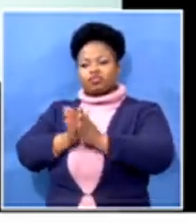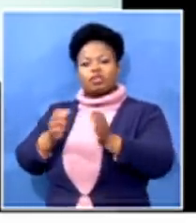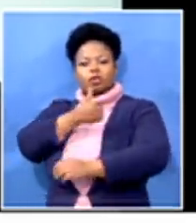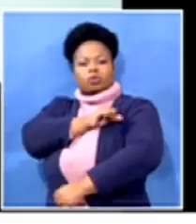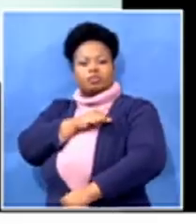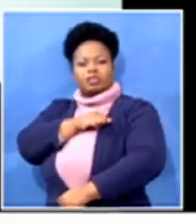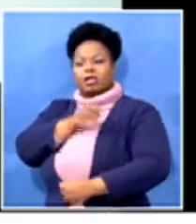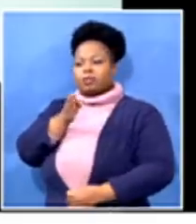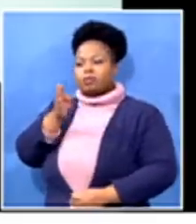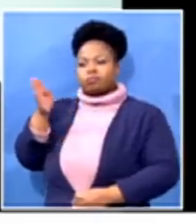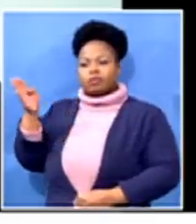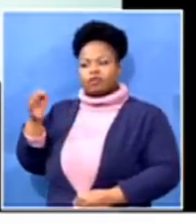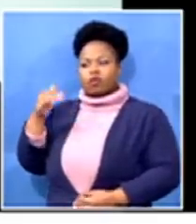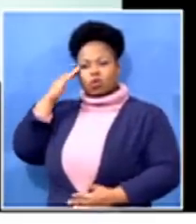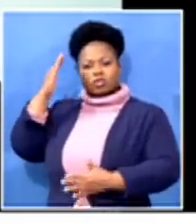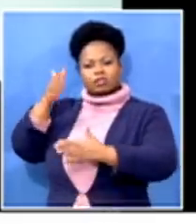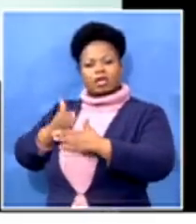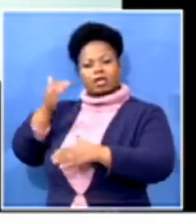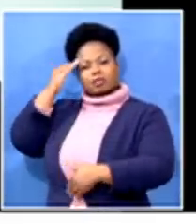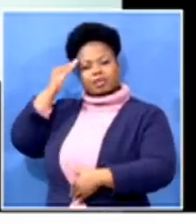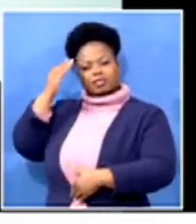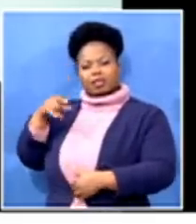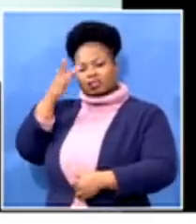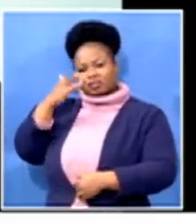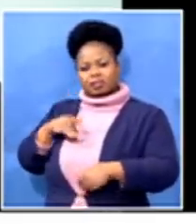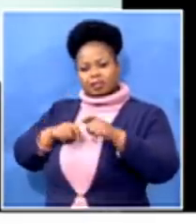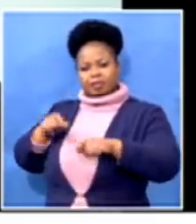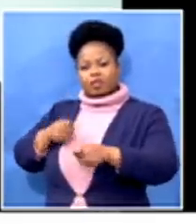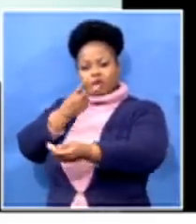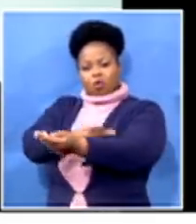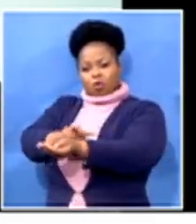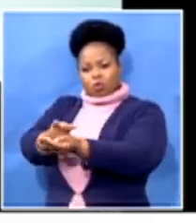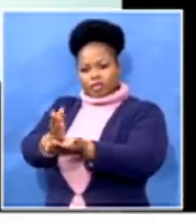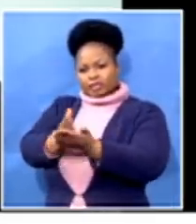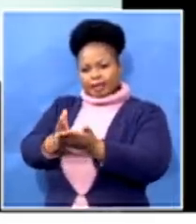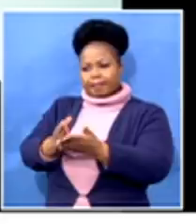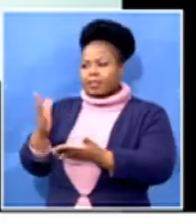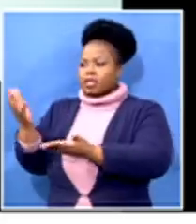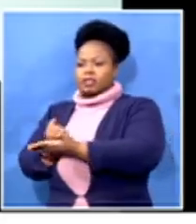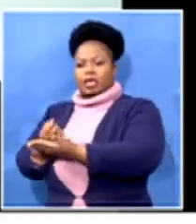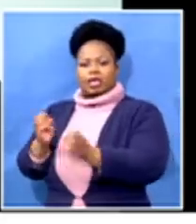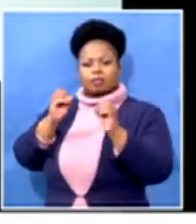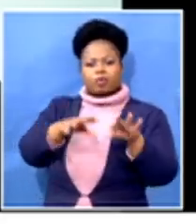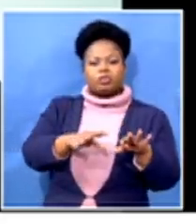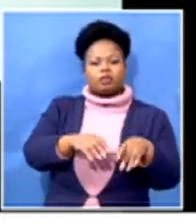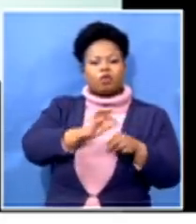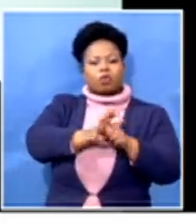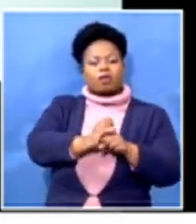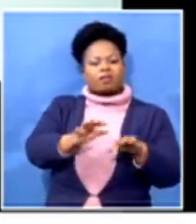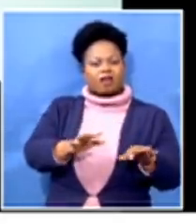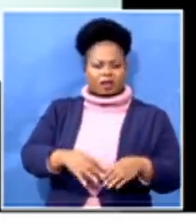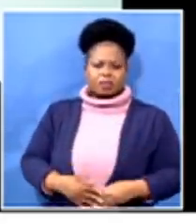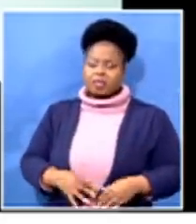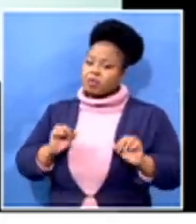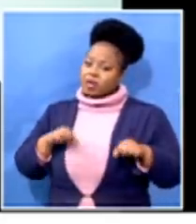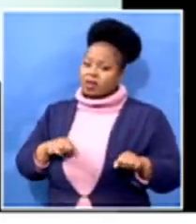there are psychiatric wards have kind of, some of the beds have been taken away from psychiatry. We agree that